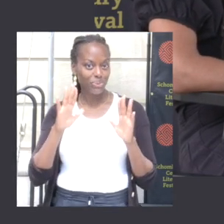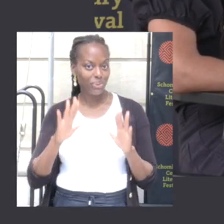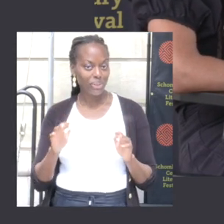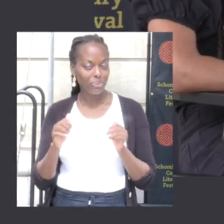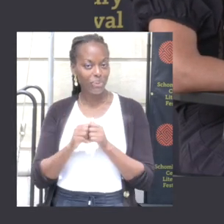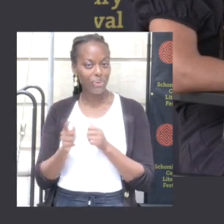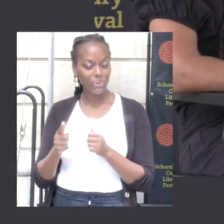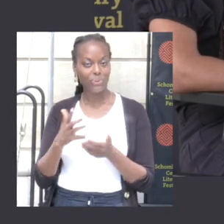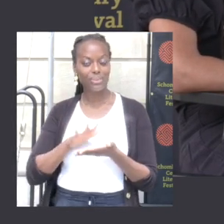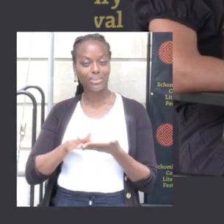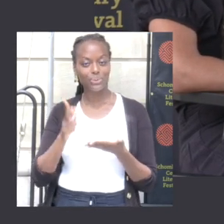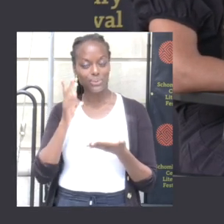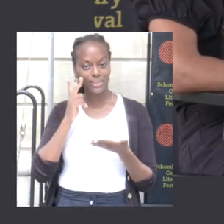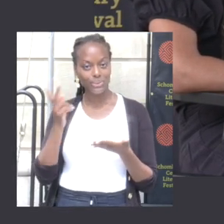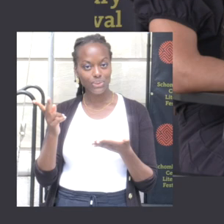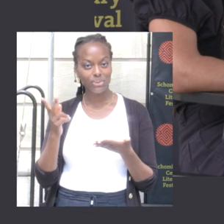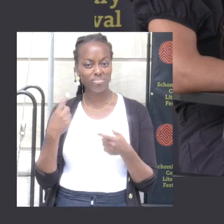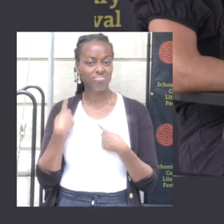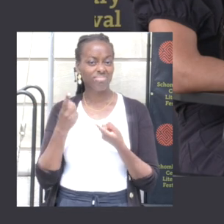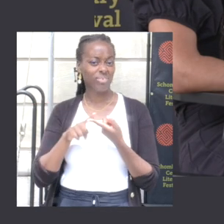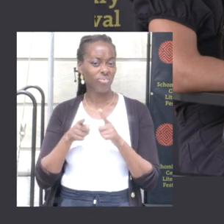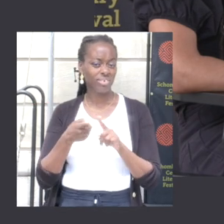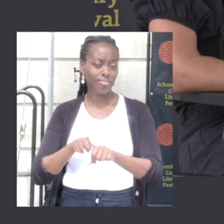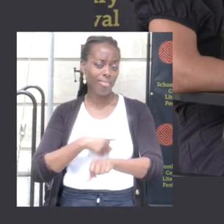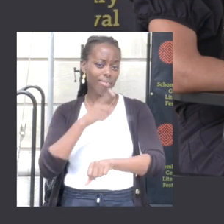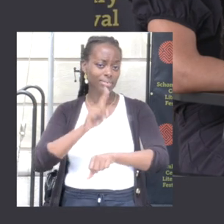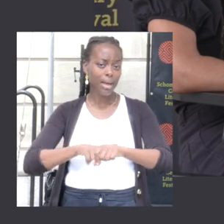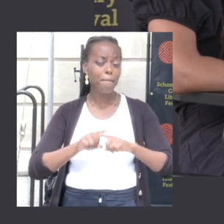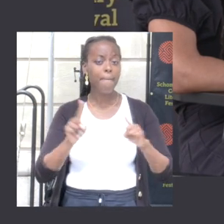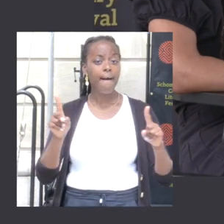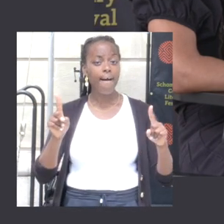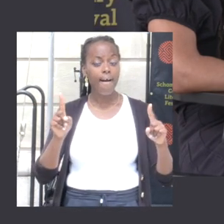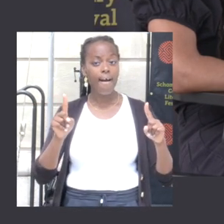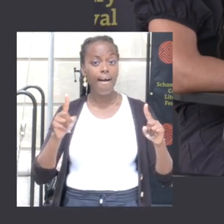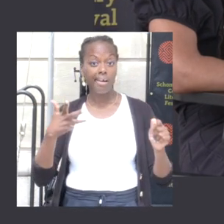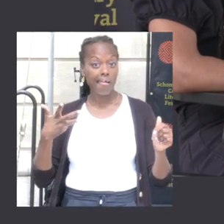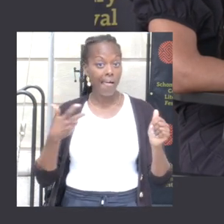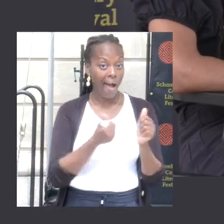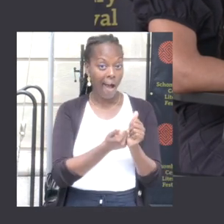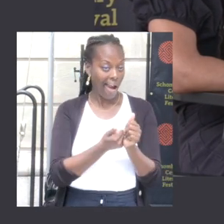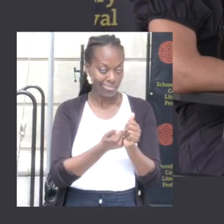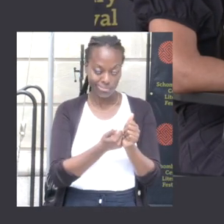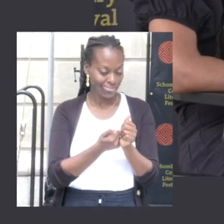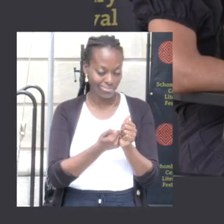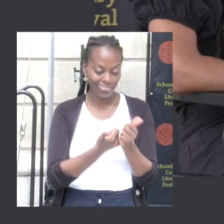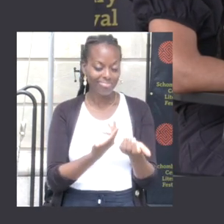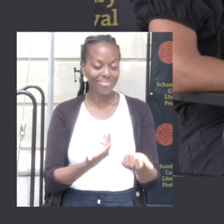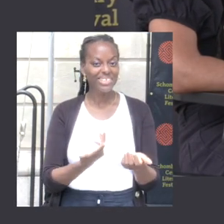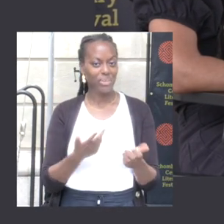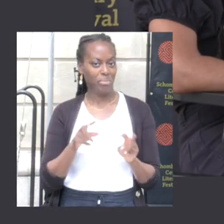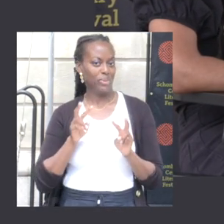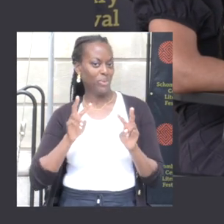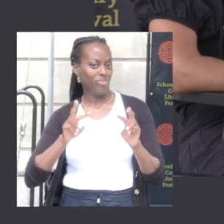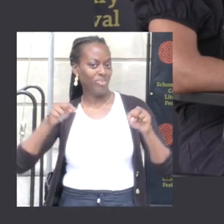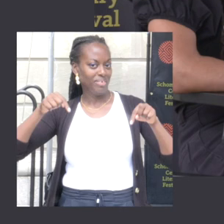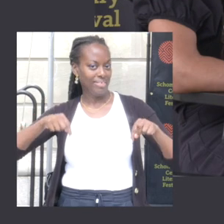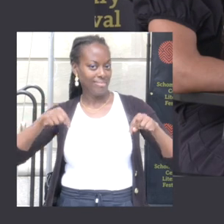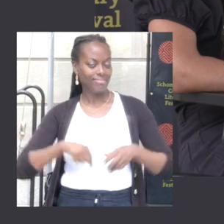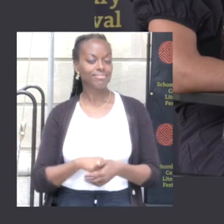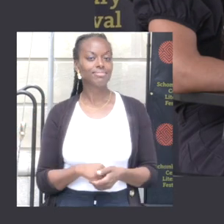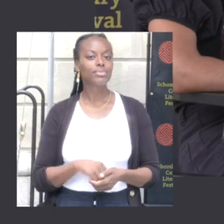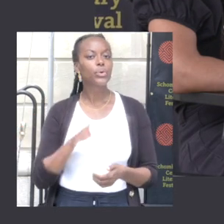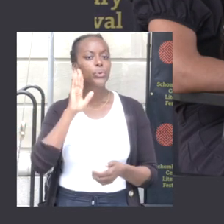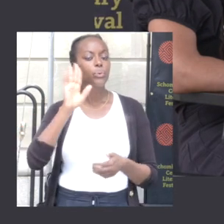you. We've been friends for a long time, but we haven't really caught up. So I've been looking forward to this. And you're going to